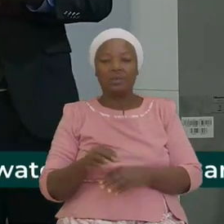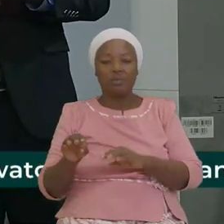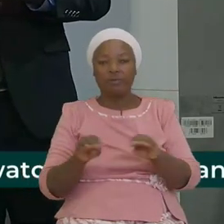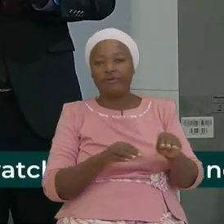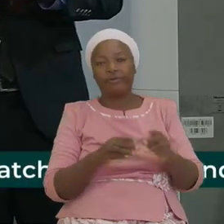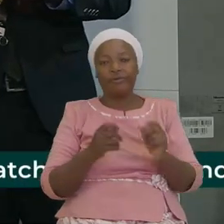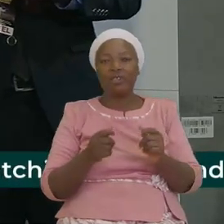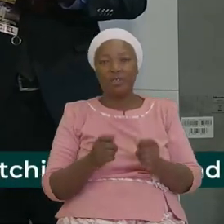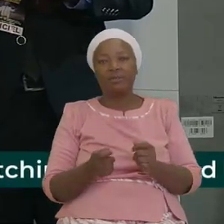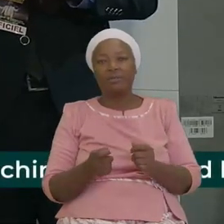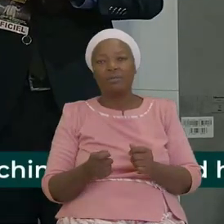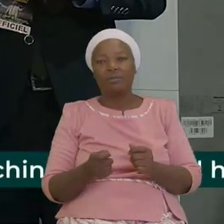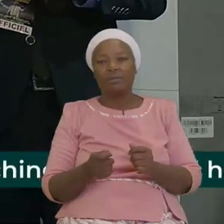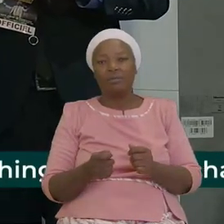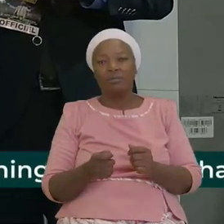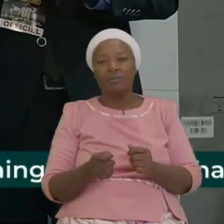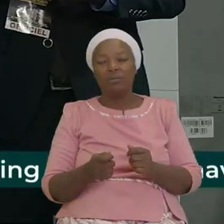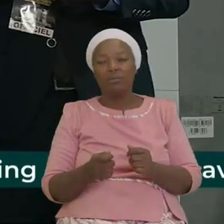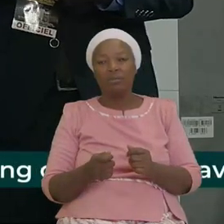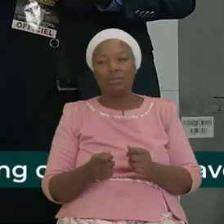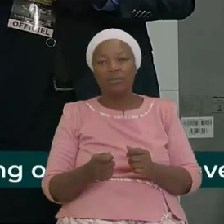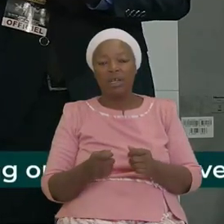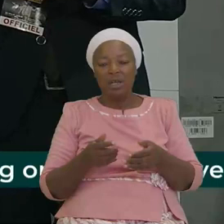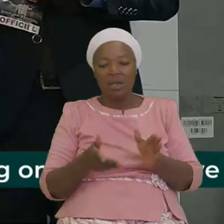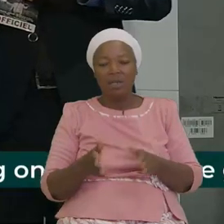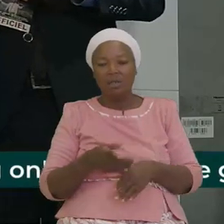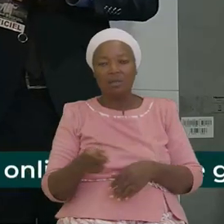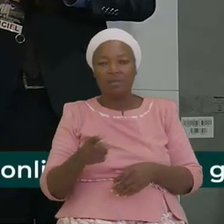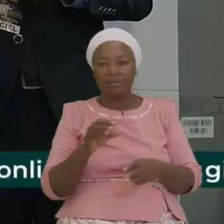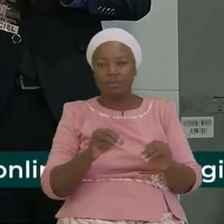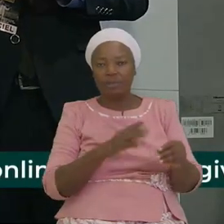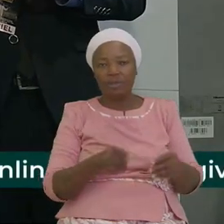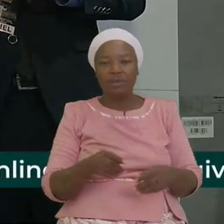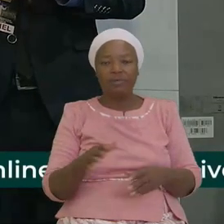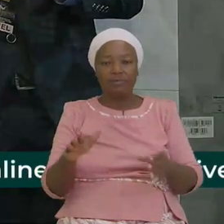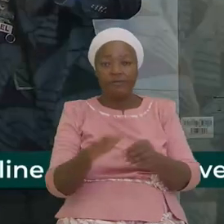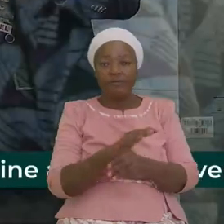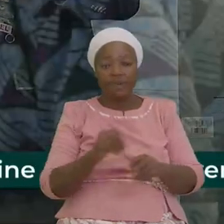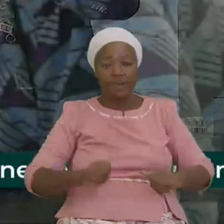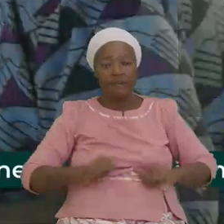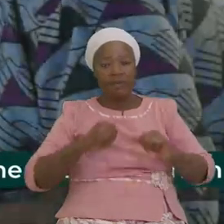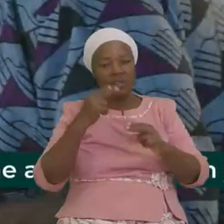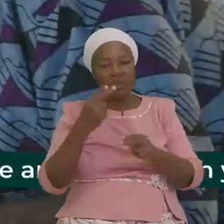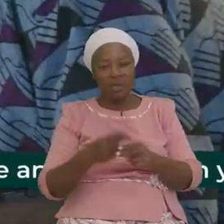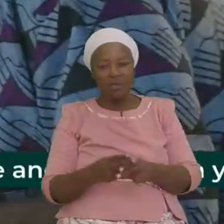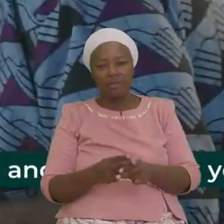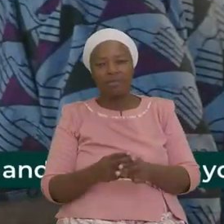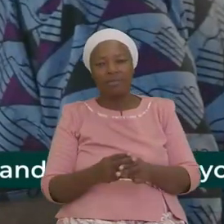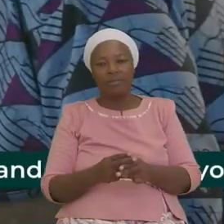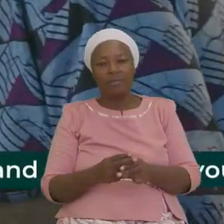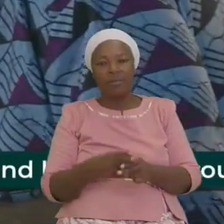Please tell us move quickly. Let them put the full address, name,